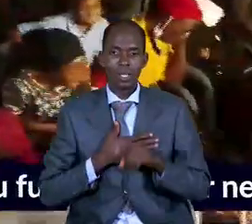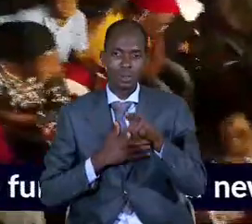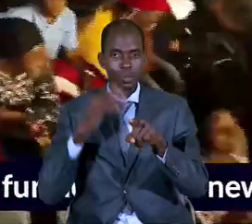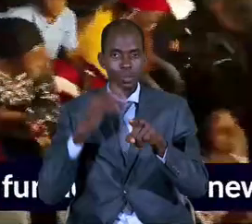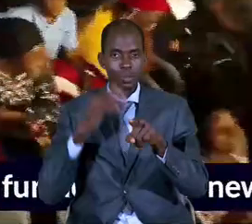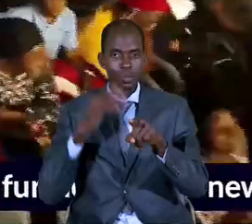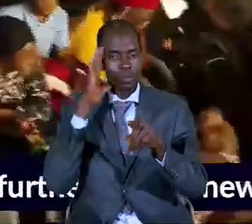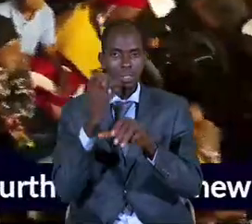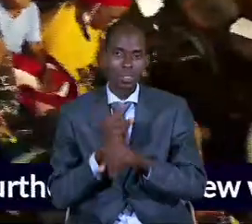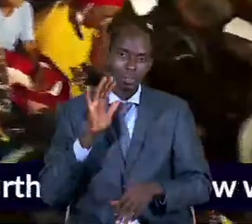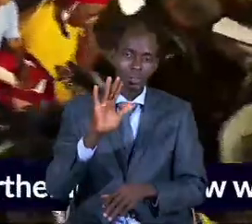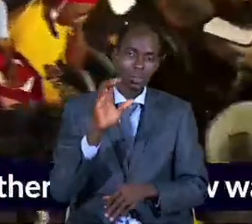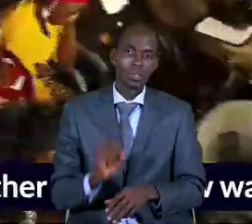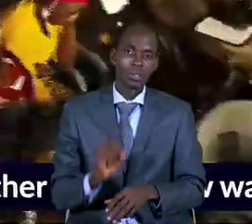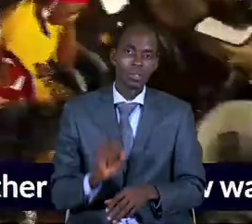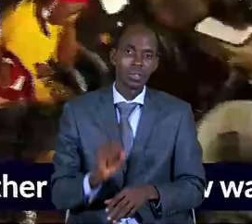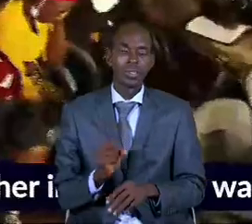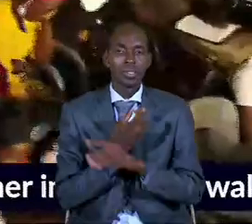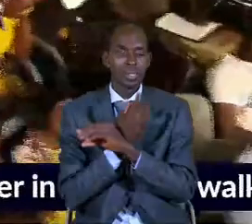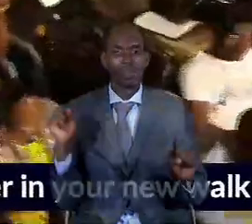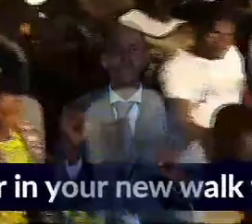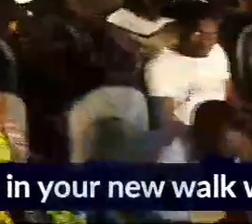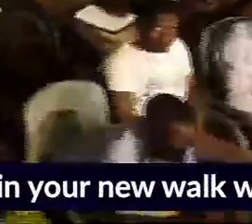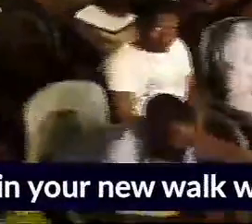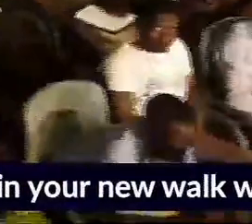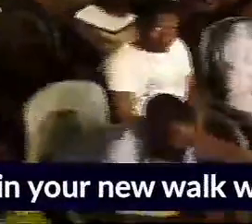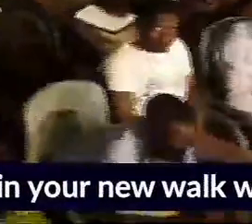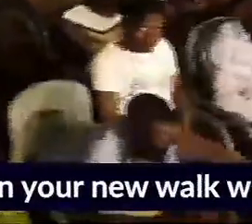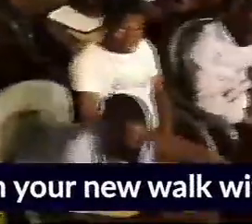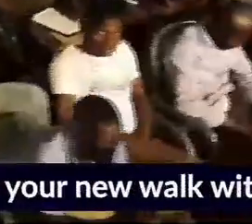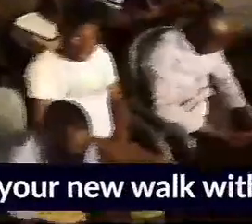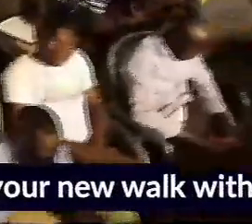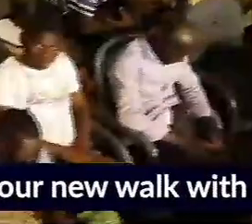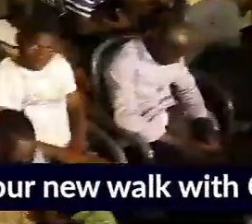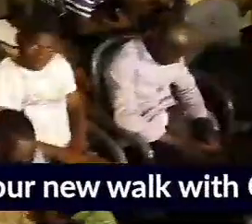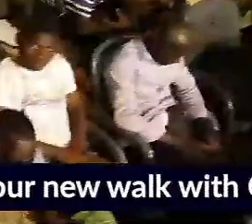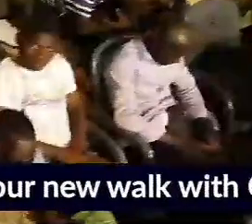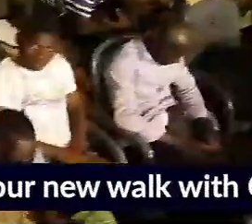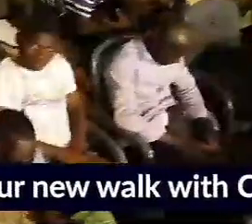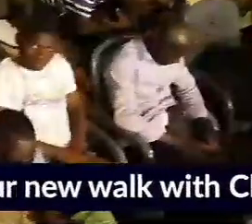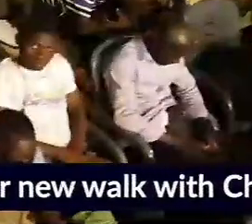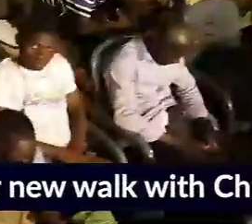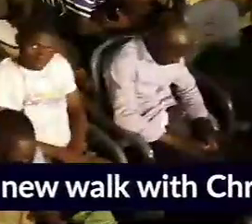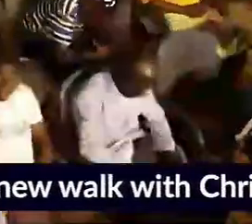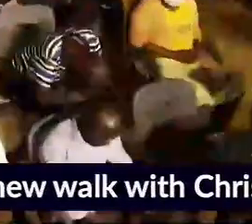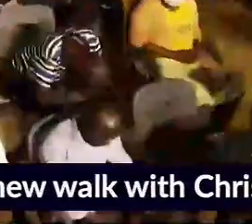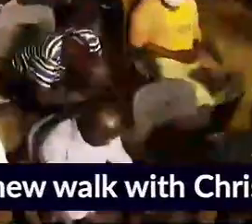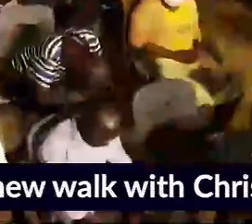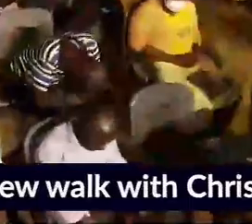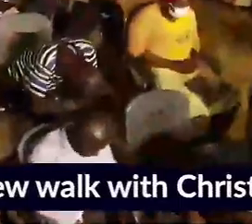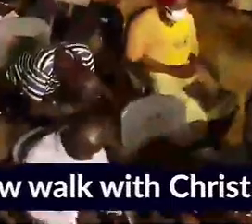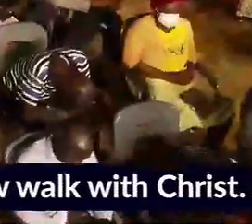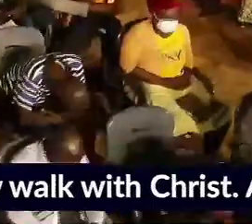yours. Deliverance tonight. Don't go home. The vehicles